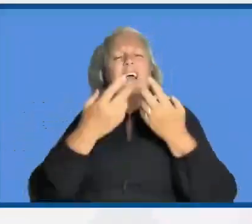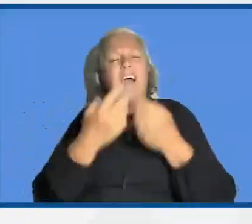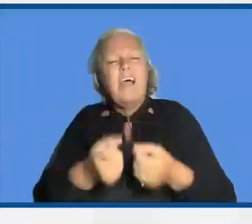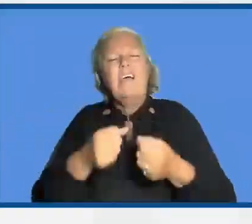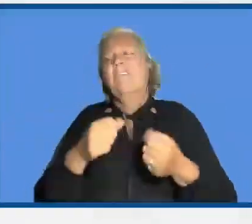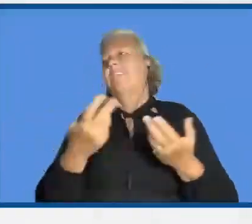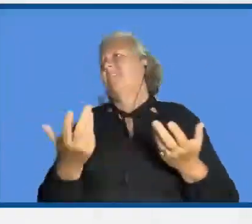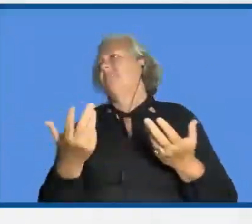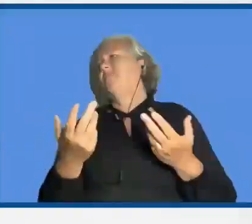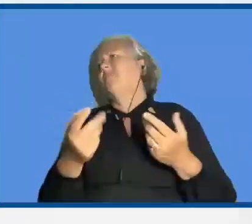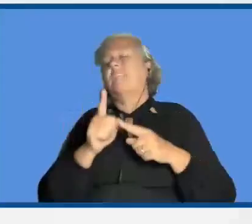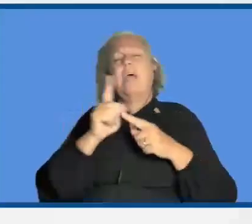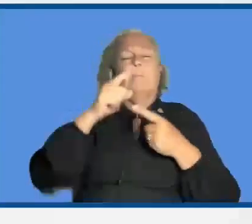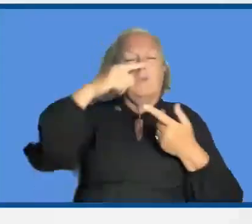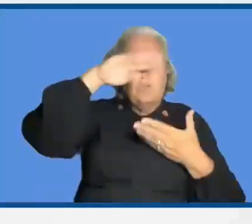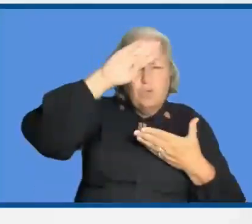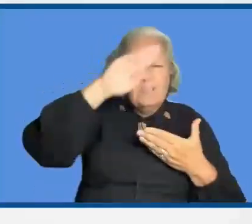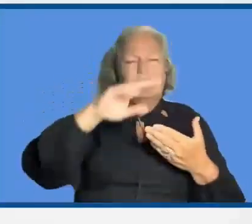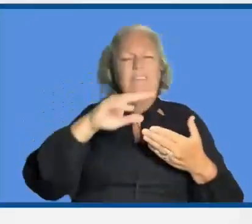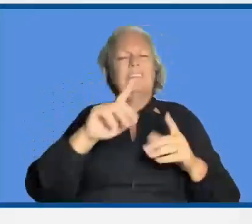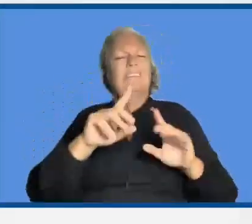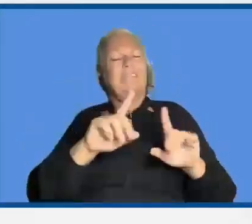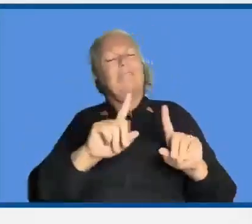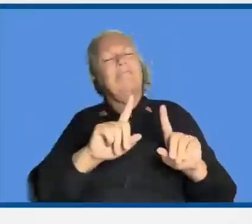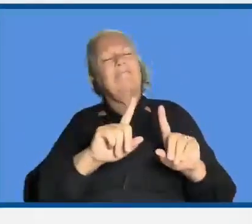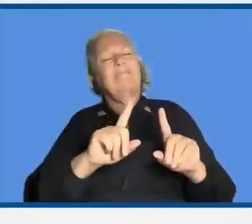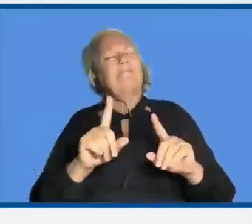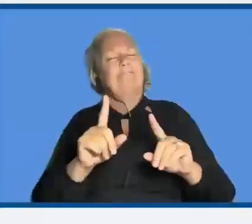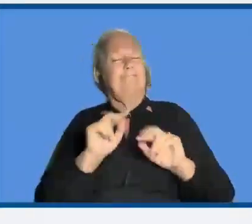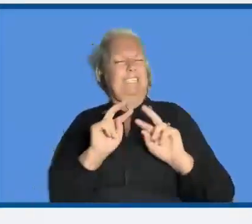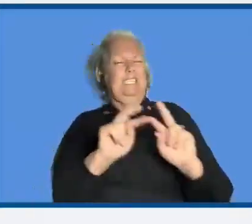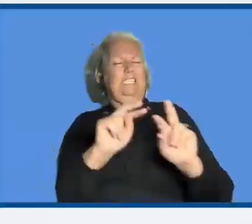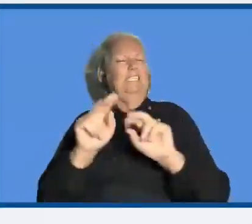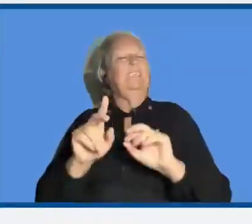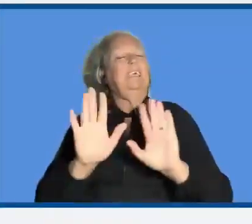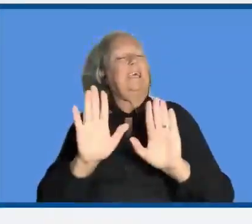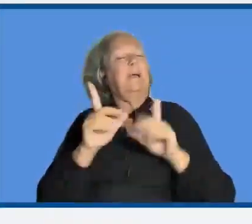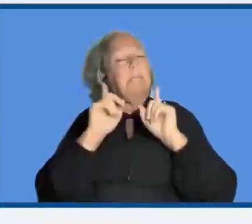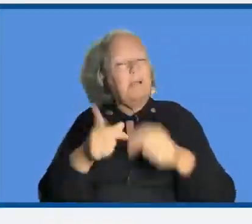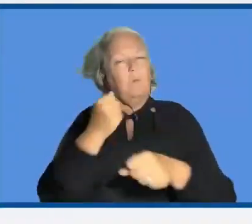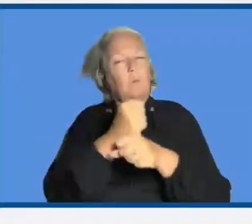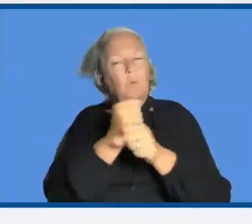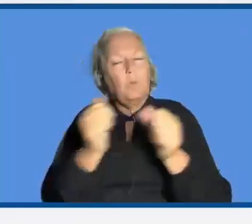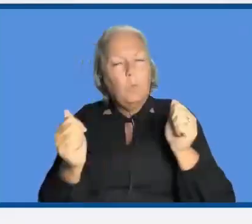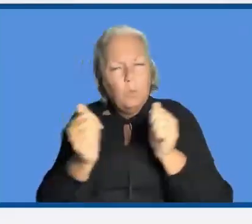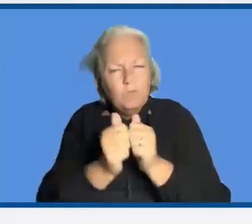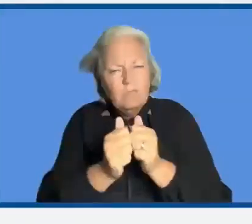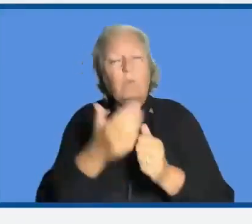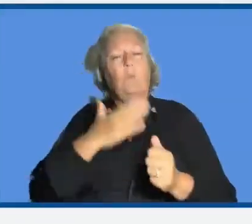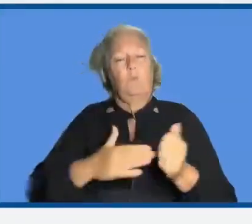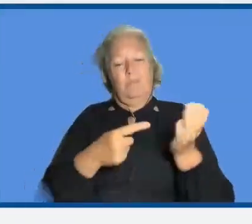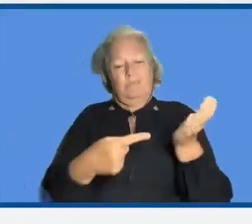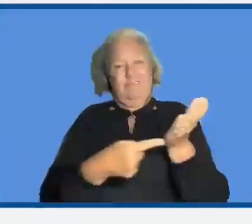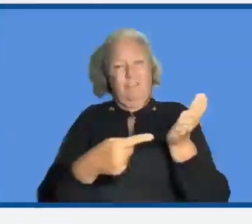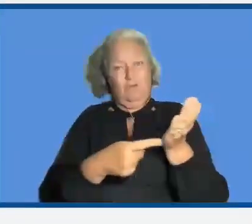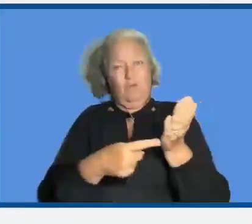pretty clear that we just need to work together and use technology and science as